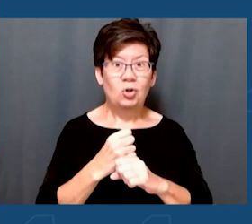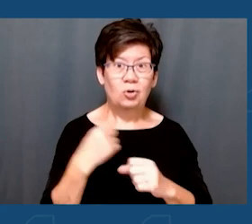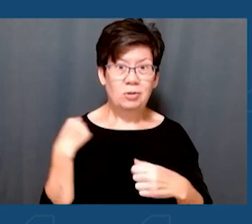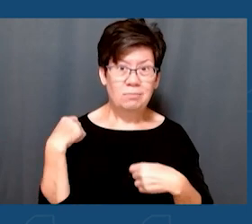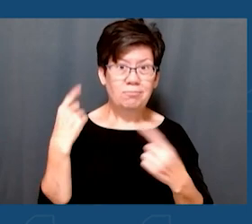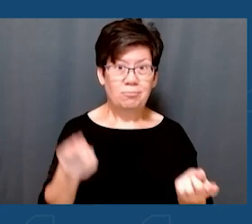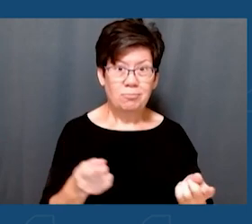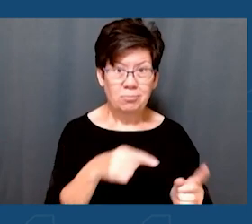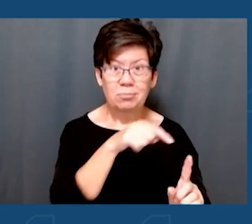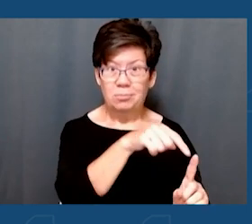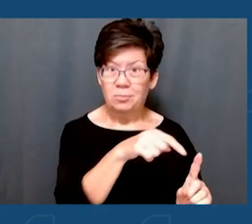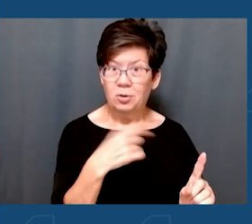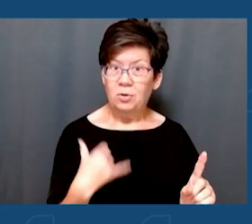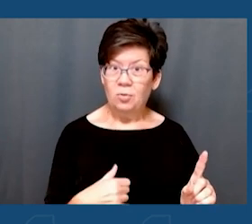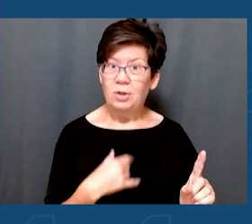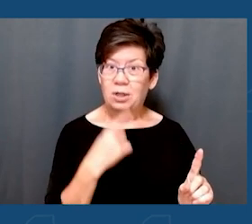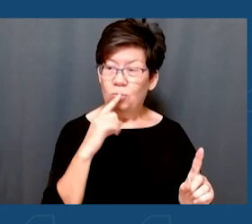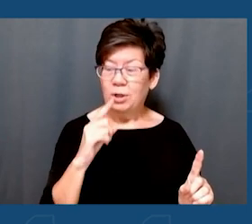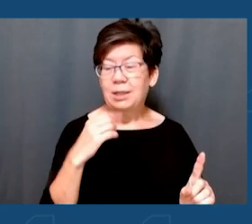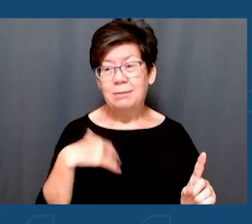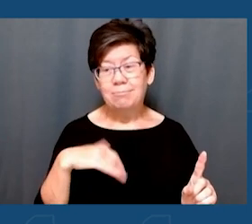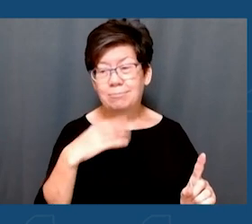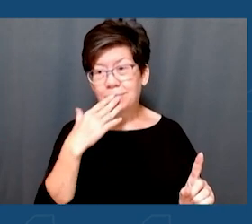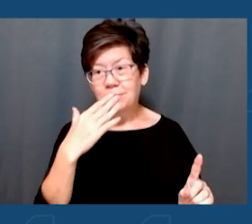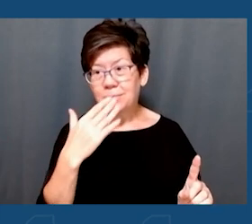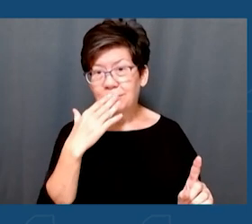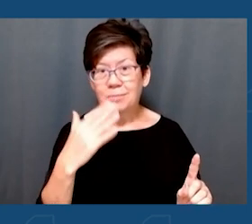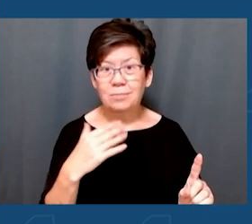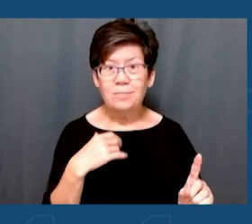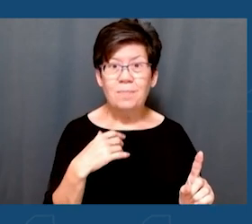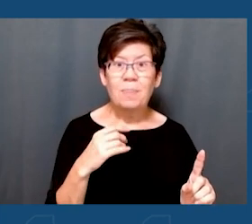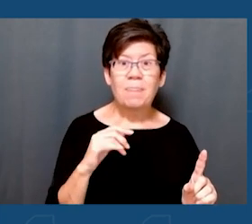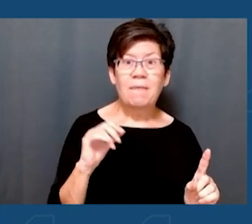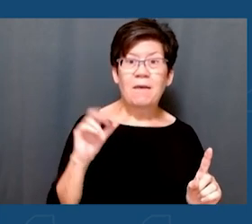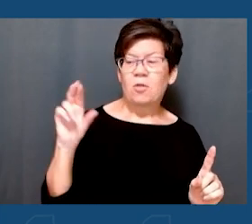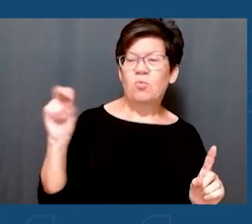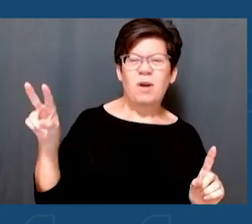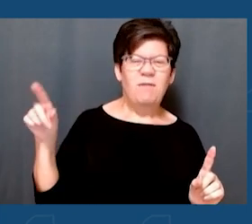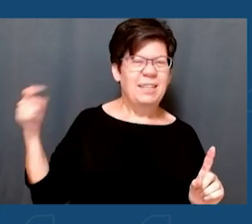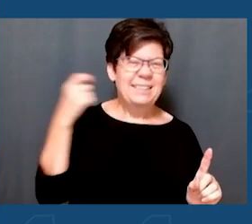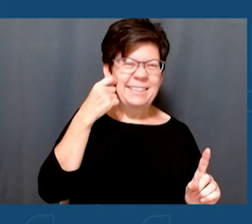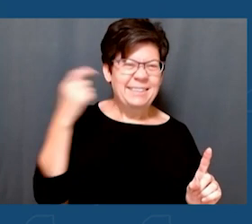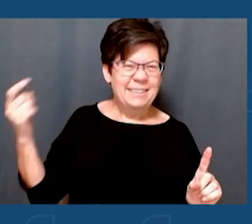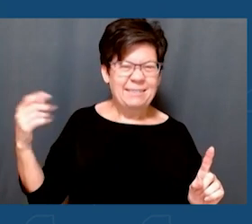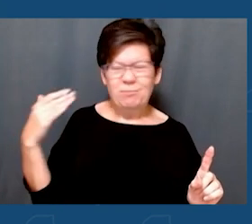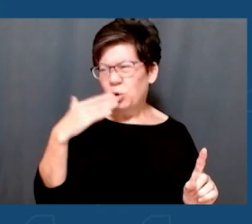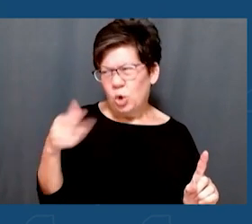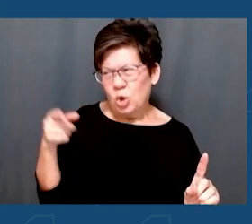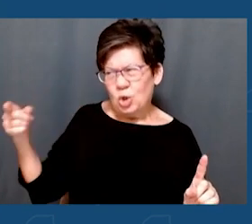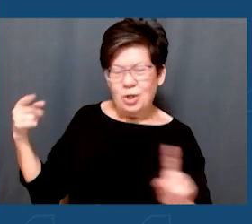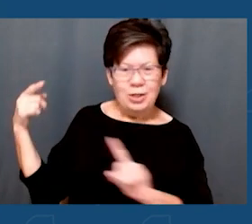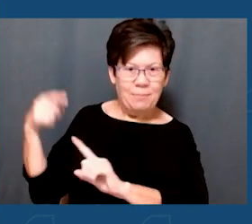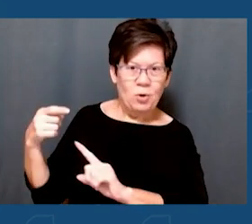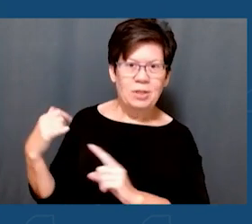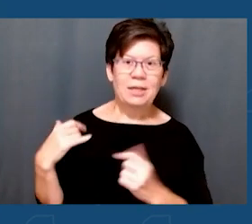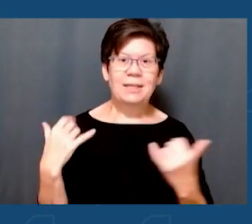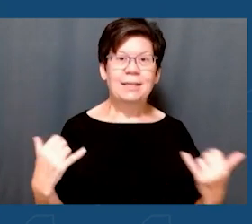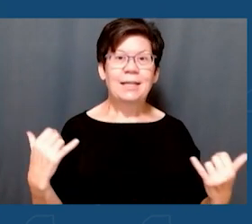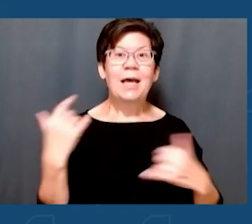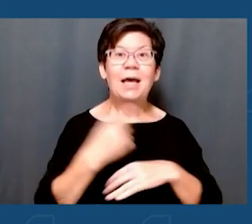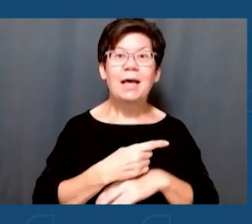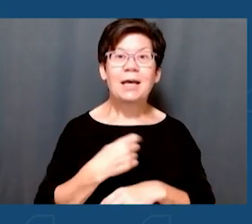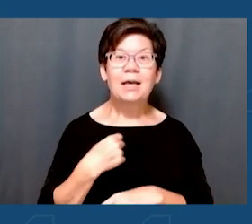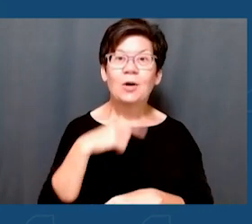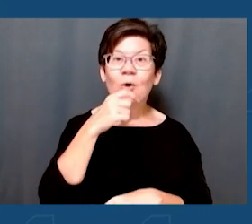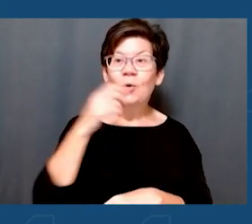we really are very grateful. The Reverend said it very well, that today we stand on the shoulders of